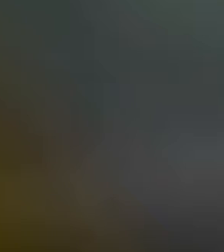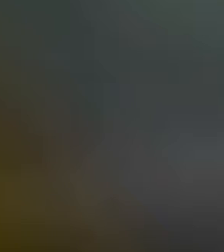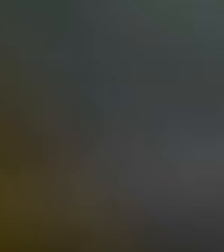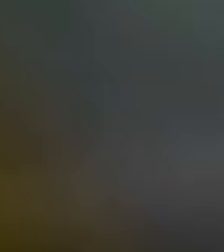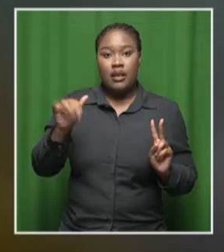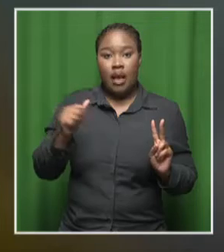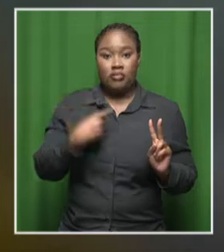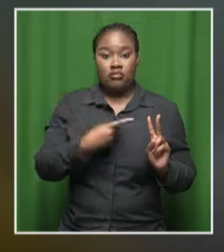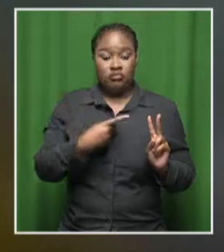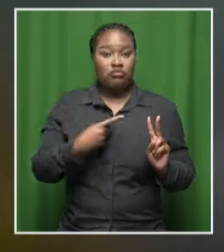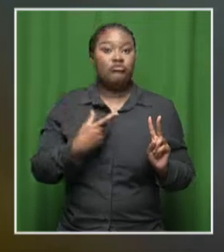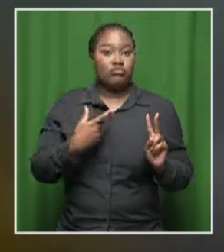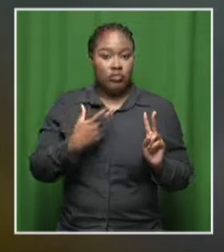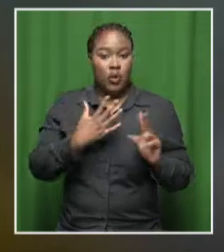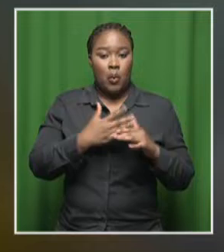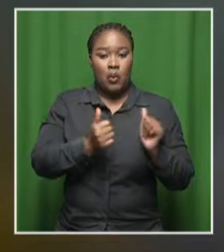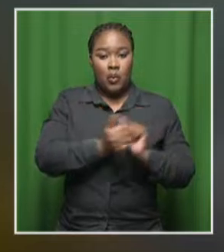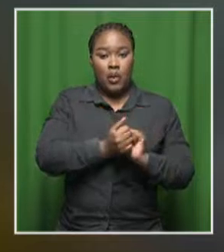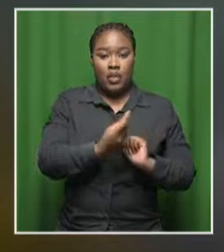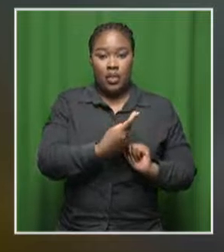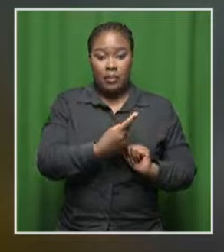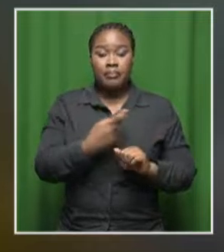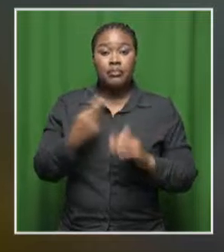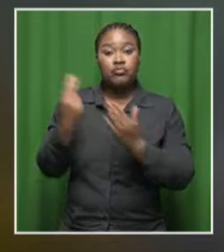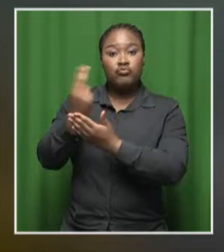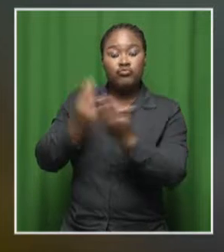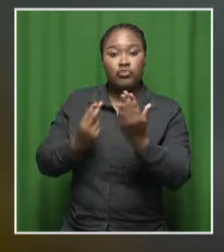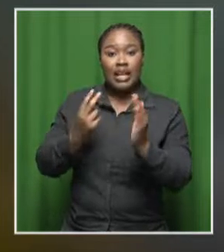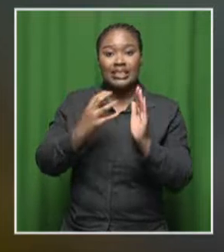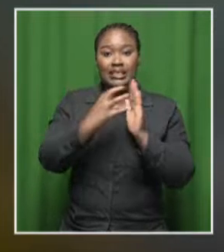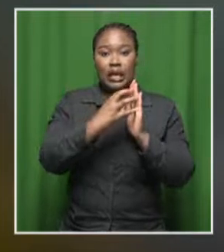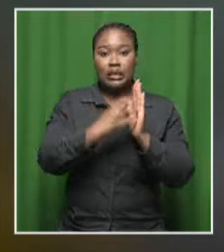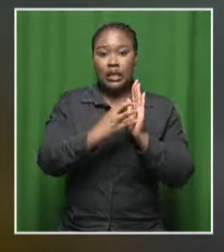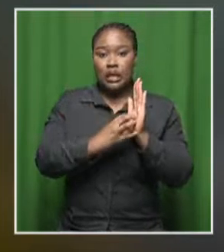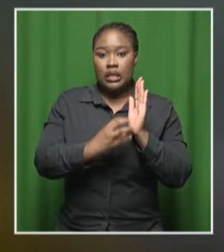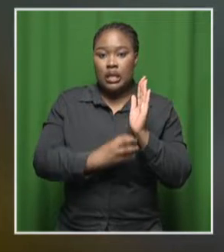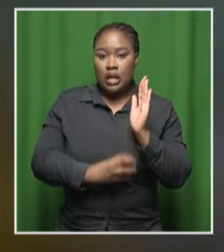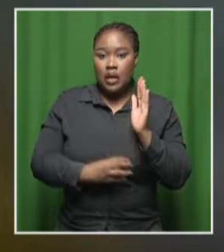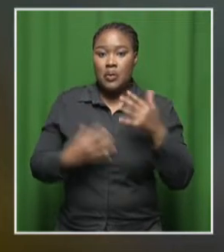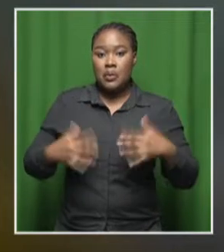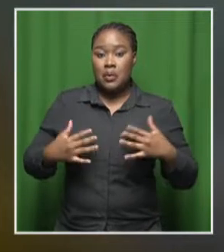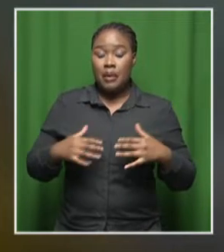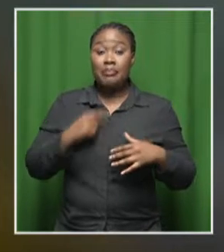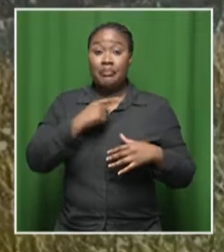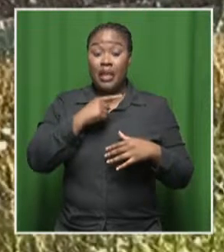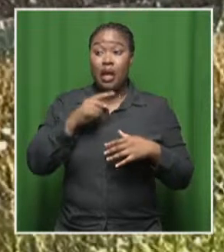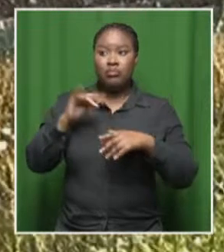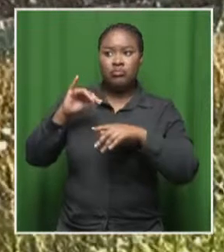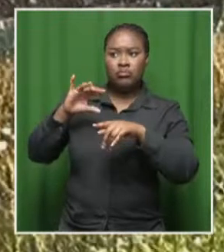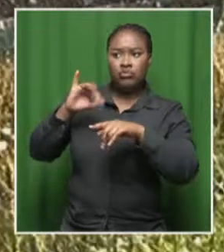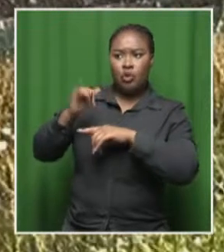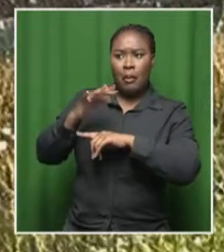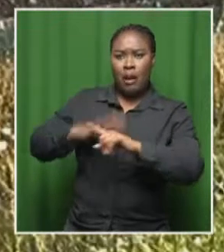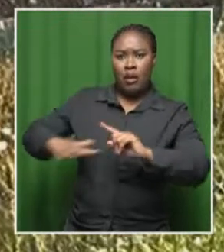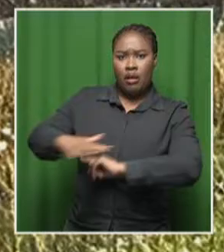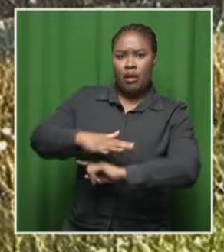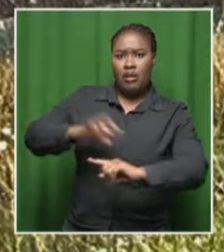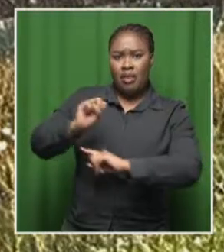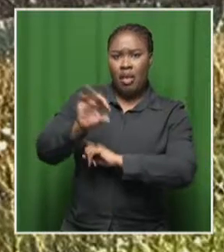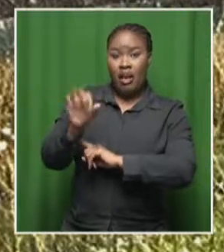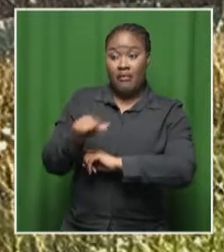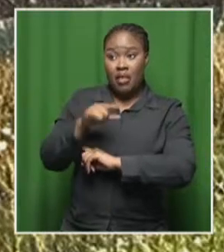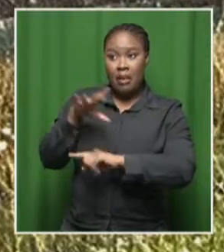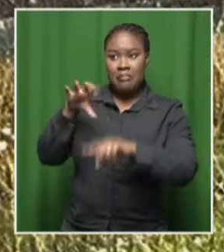Zack. Striking images and beautiful texts follow 10 stories the team discovered in urban Johannesburg, South Africa. And